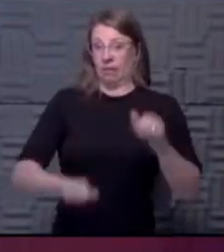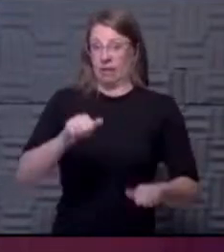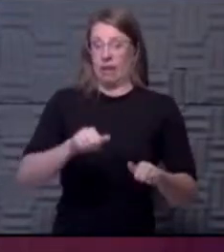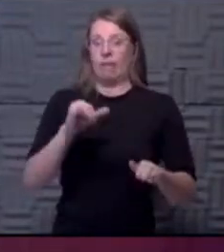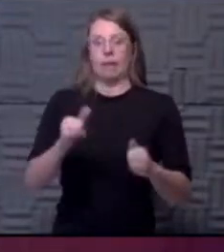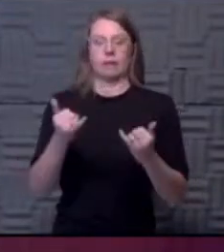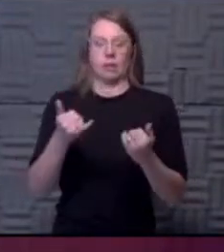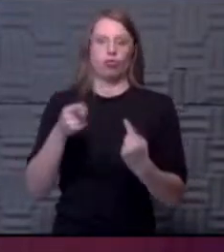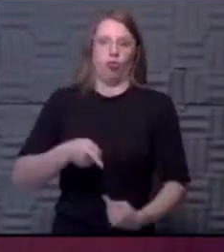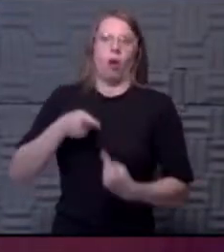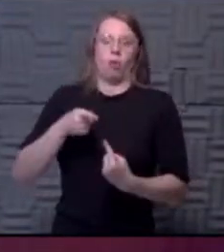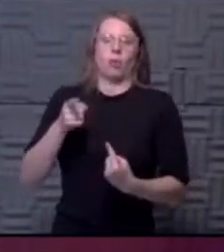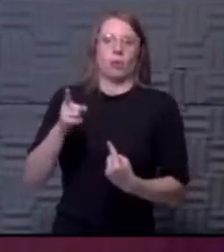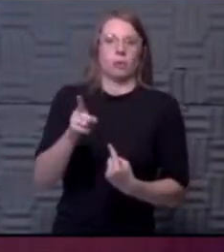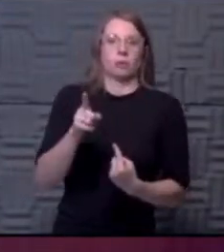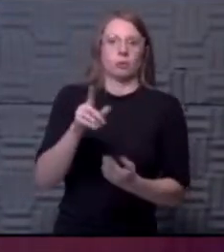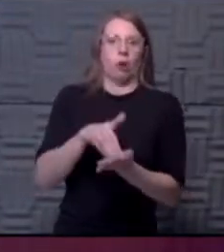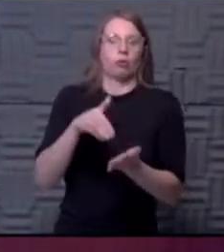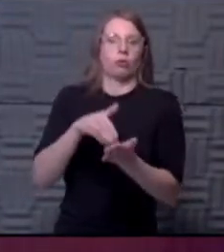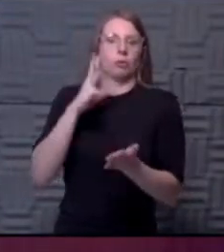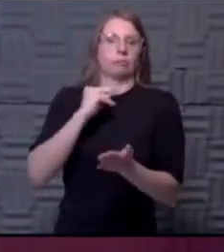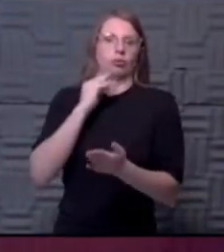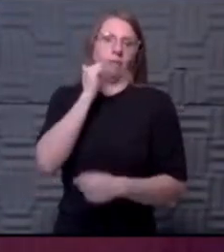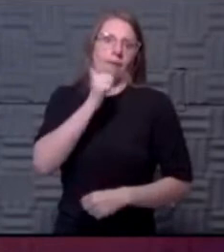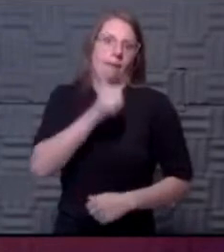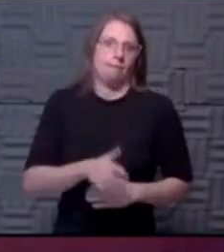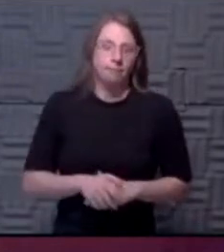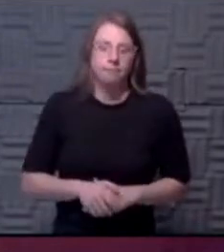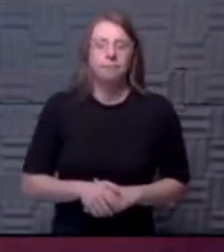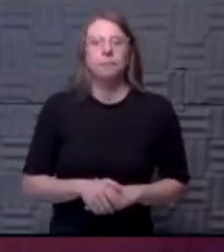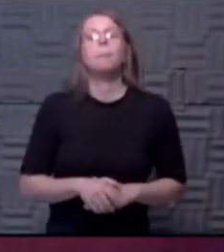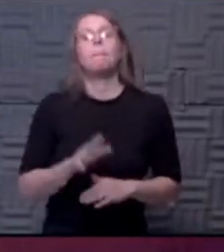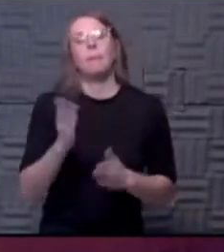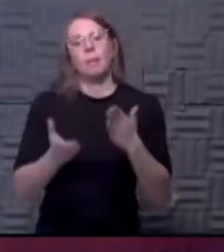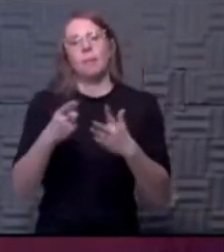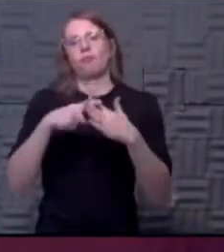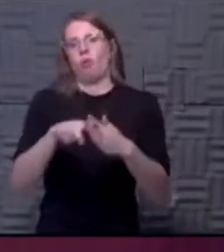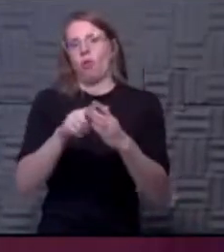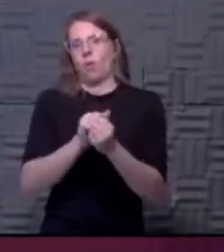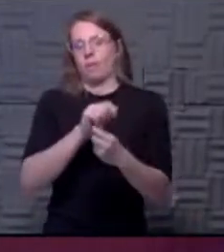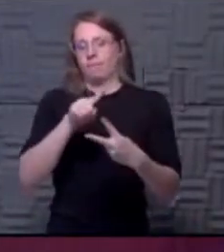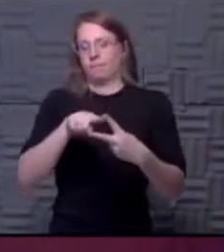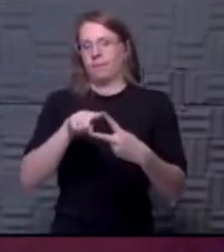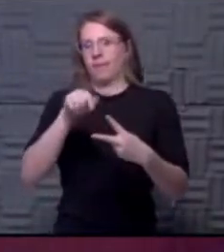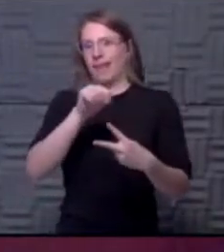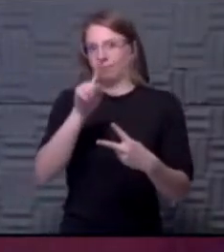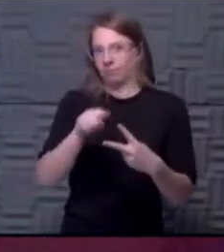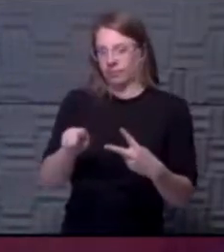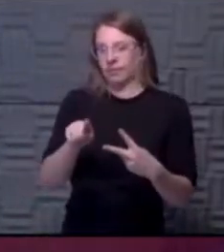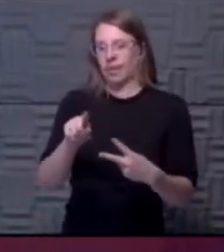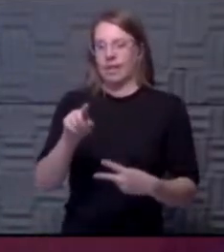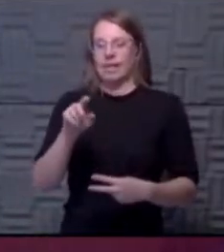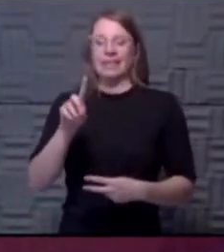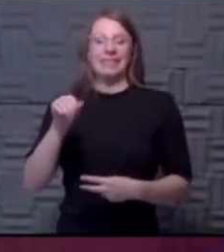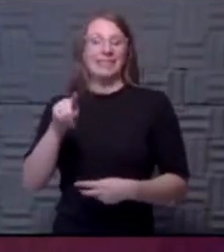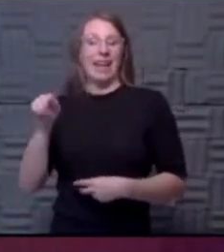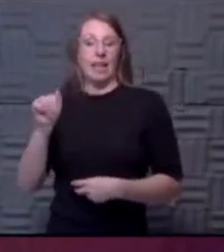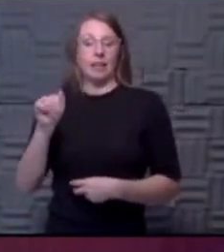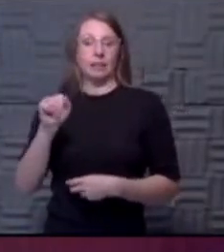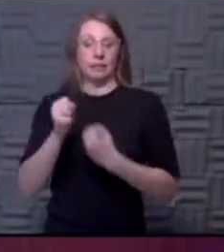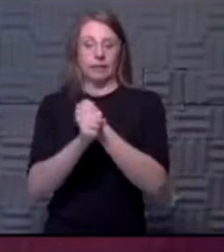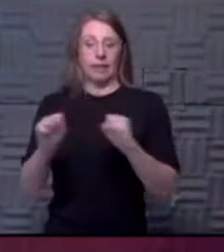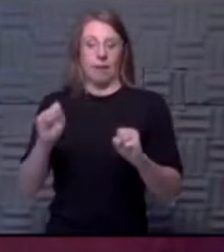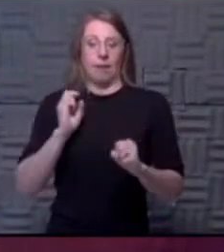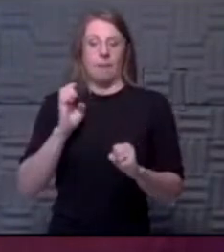struggle that you guys have to face every day? Yeah, so maybe I'll start with what actually is the Data Safety Monitoring Board, because you're right, that is